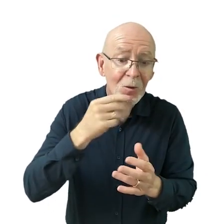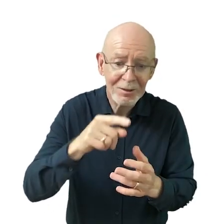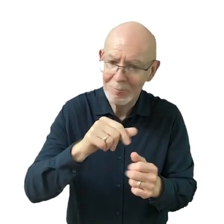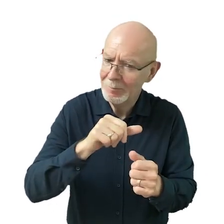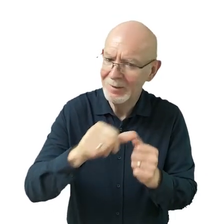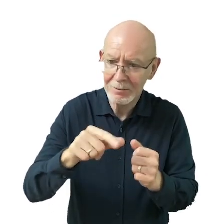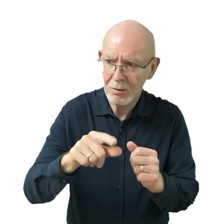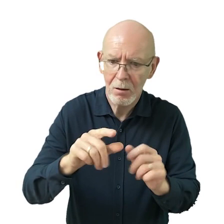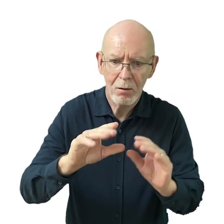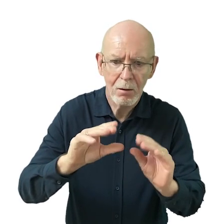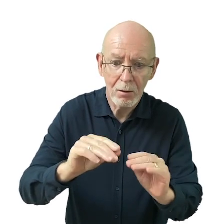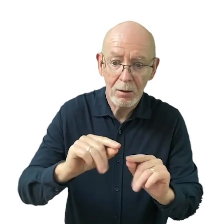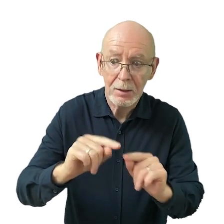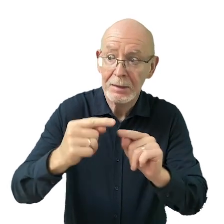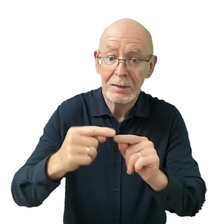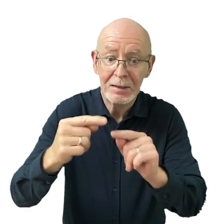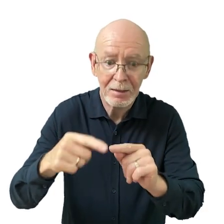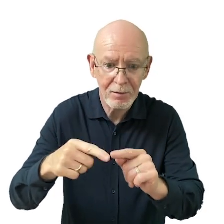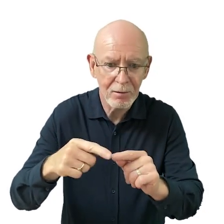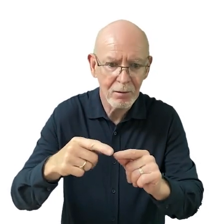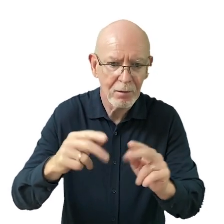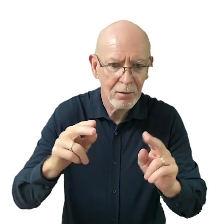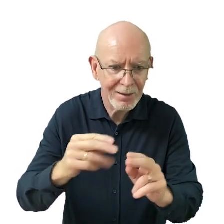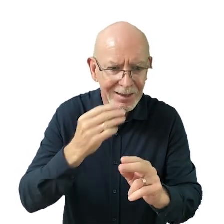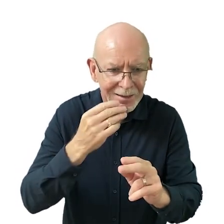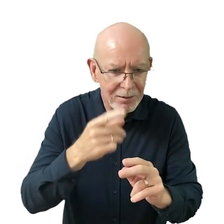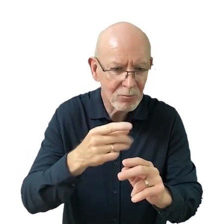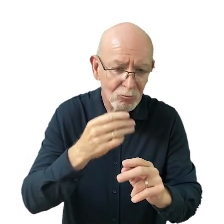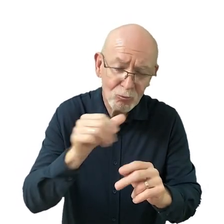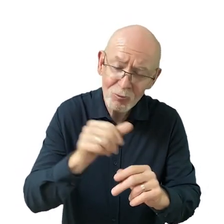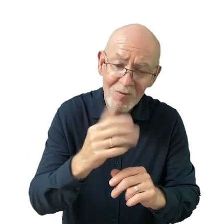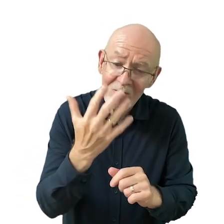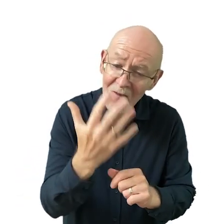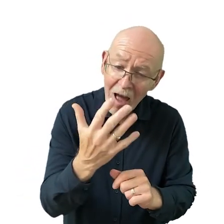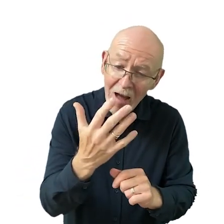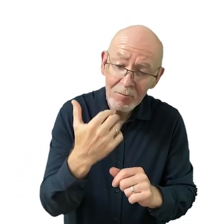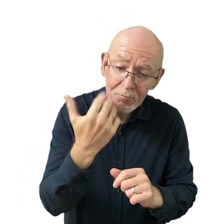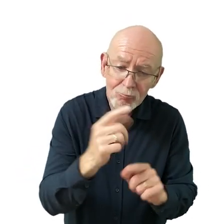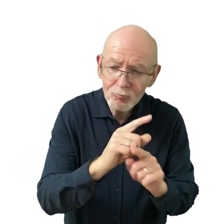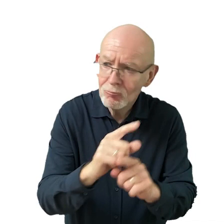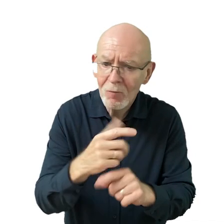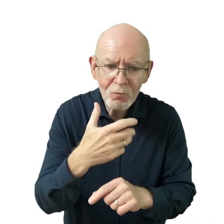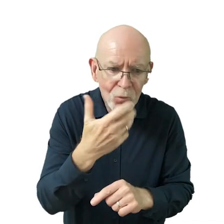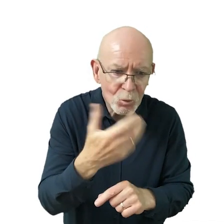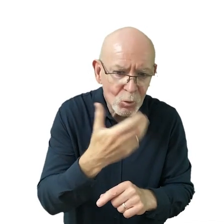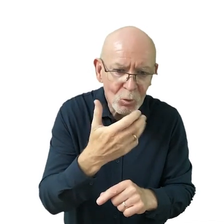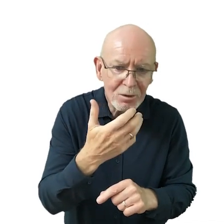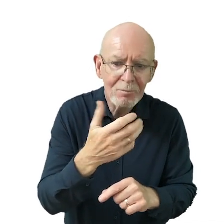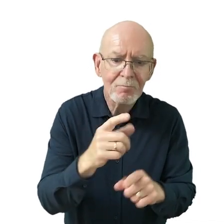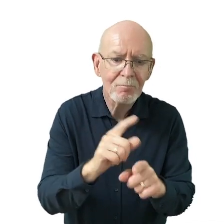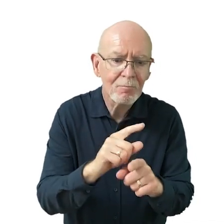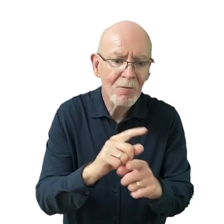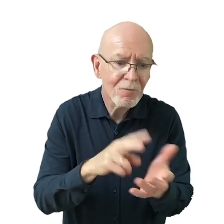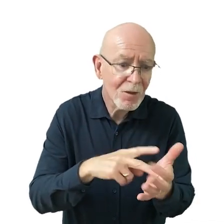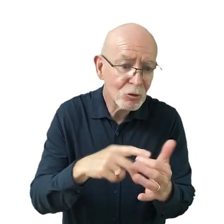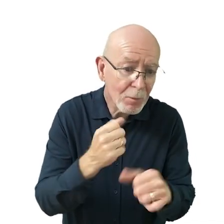an anti-inflammatory diet. Each day, aim to eat at least 5 portions of a variety of fruits